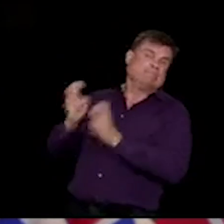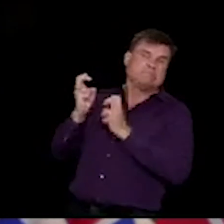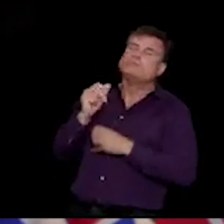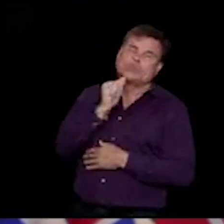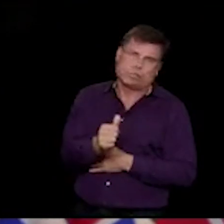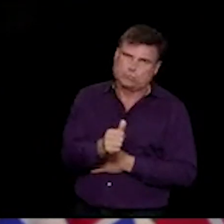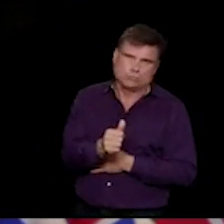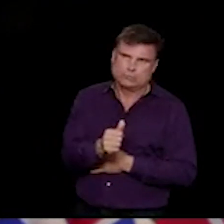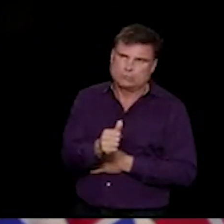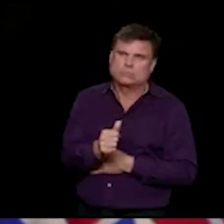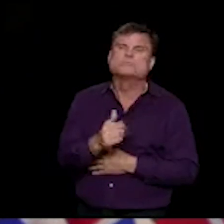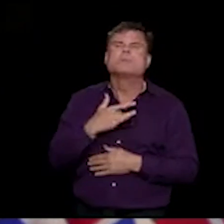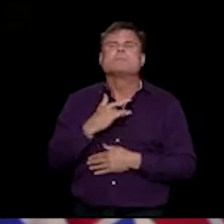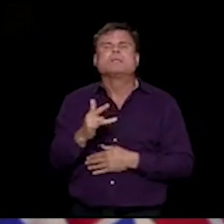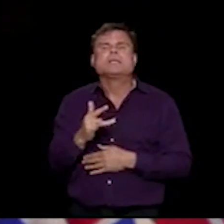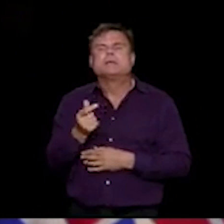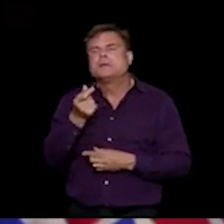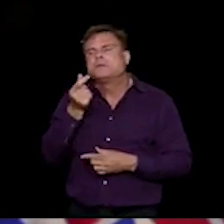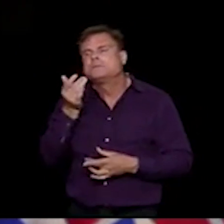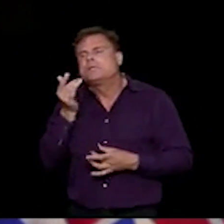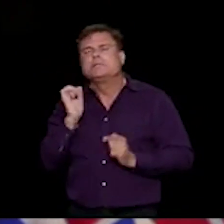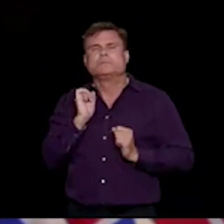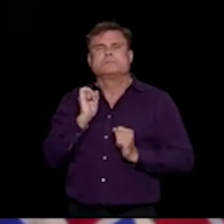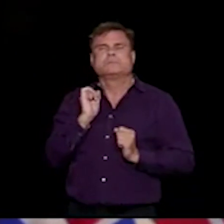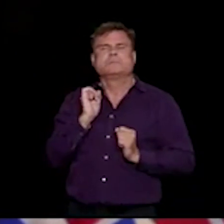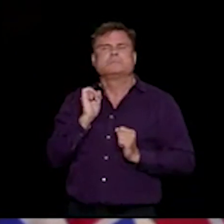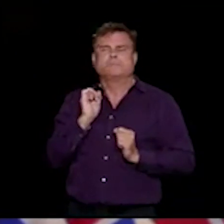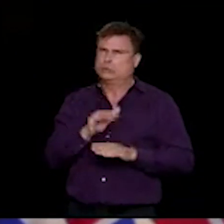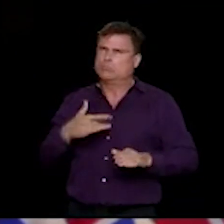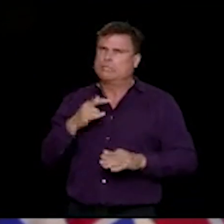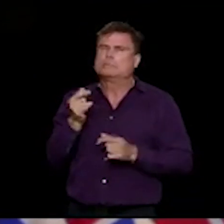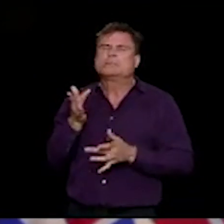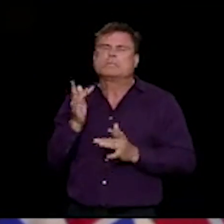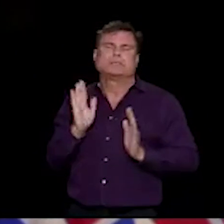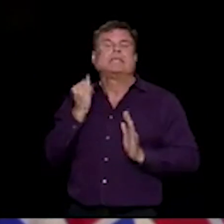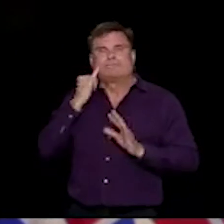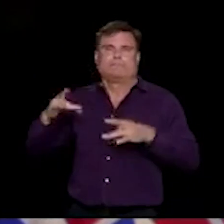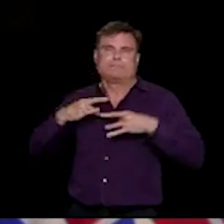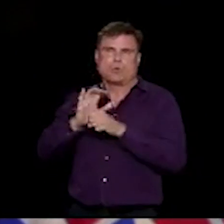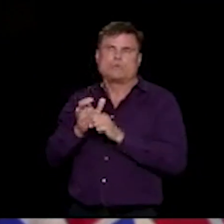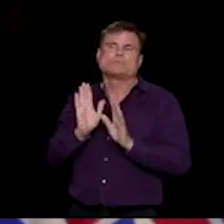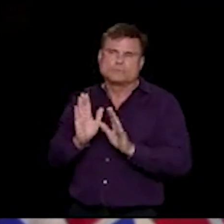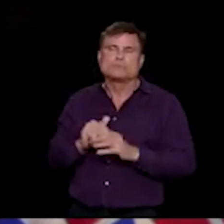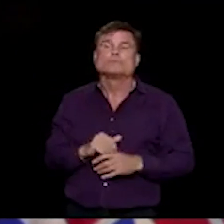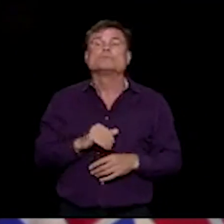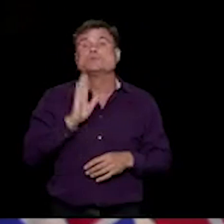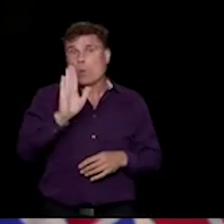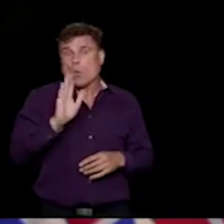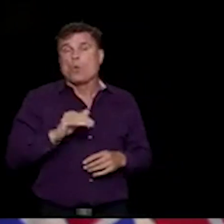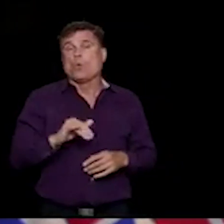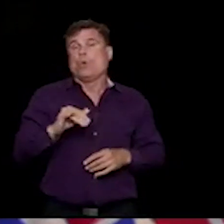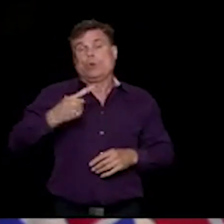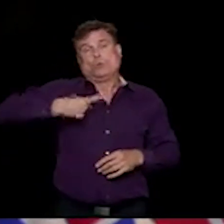in the healthcare setting. We're doing it in long-term care where we know the risks are great. We've been doing it in making sure that business